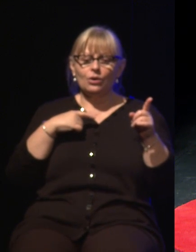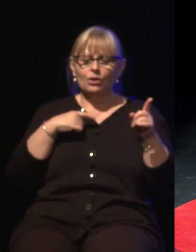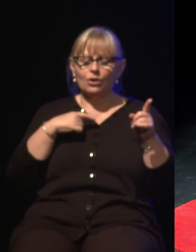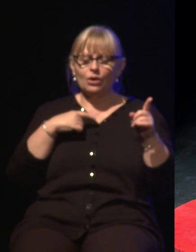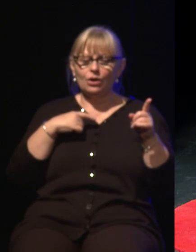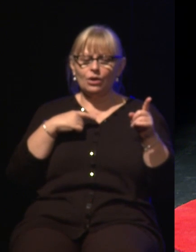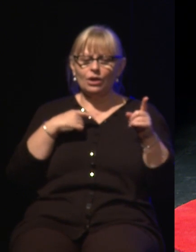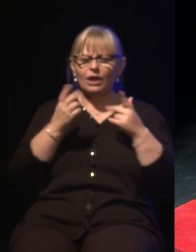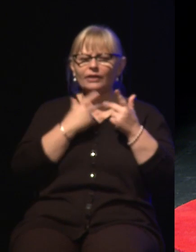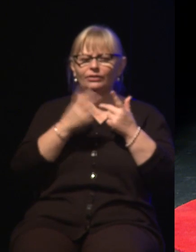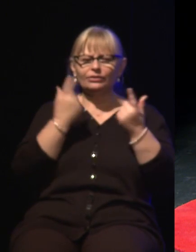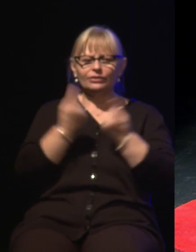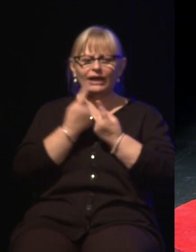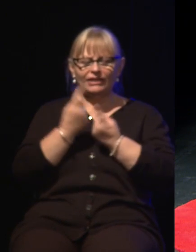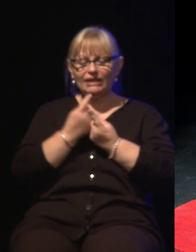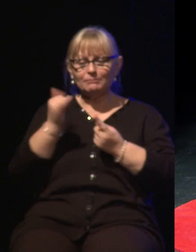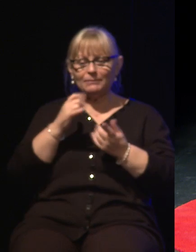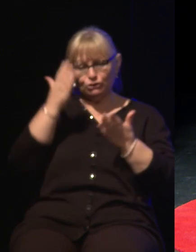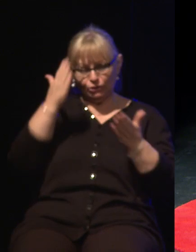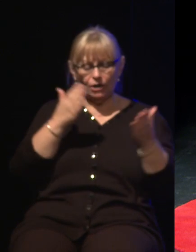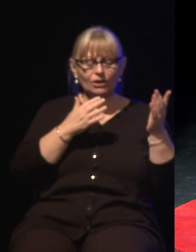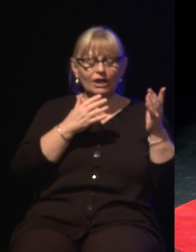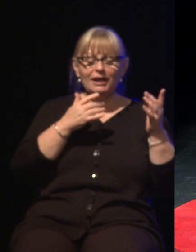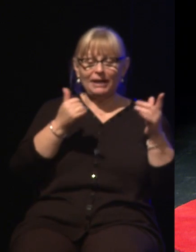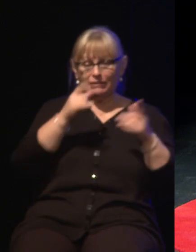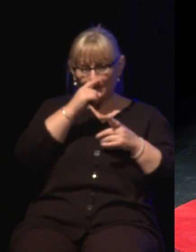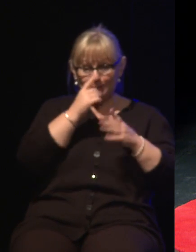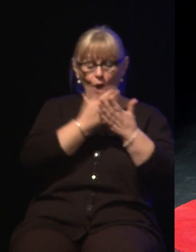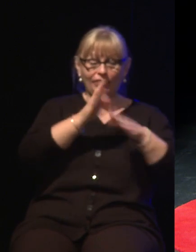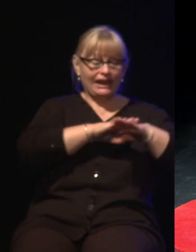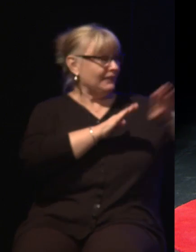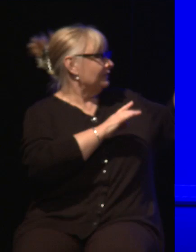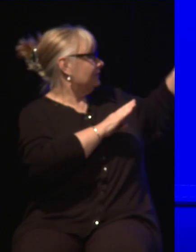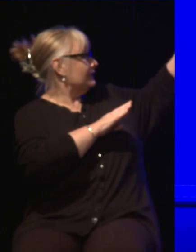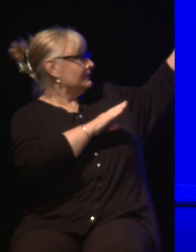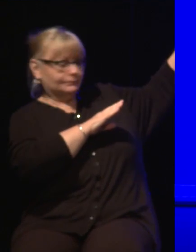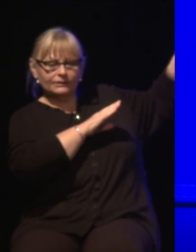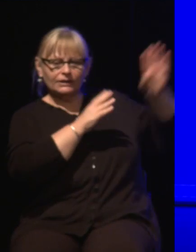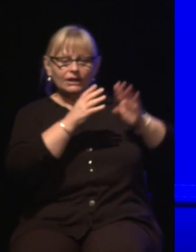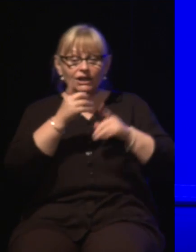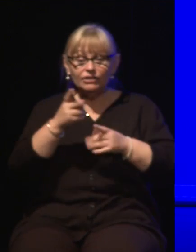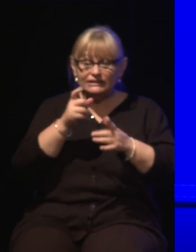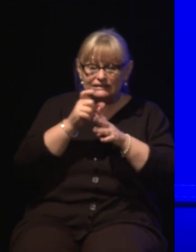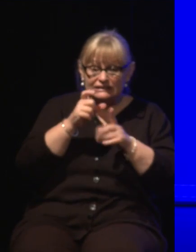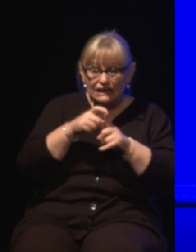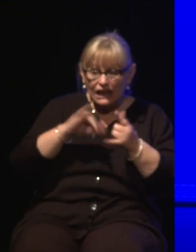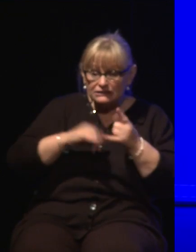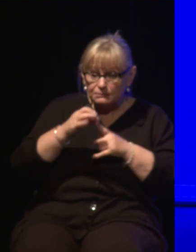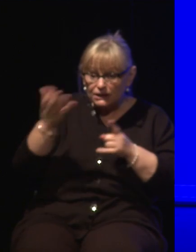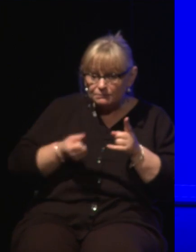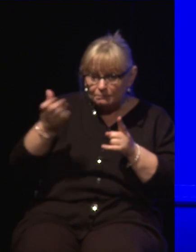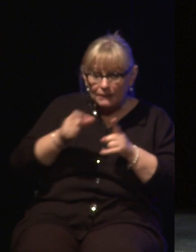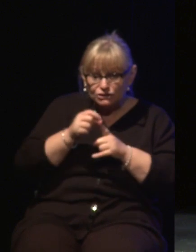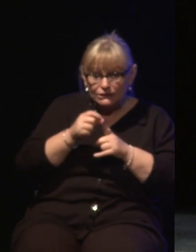other thing, I'm not sure you'll be surprised if I point out that the people on the left-hand side of this picture are not actually disability support pensioners in New